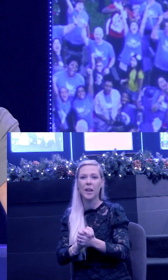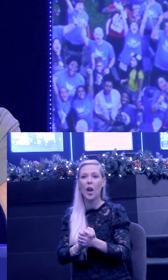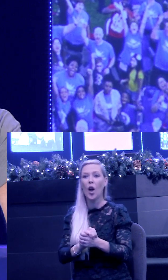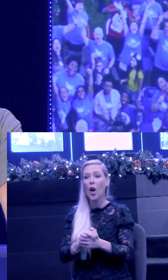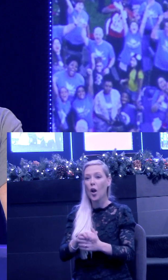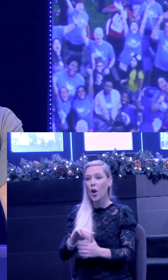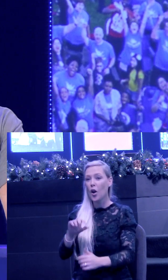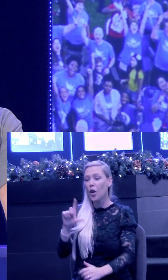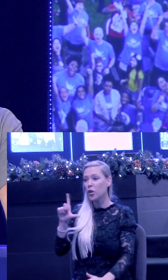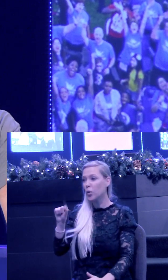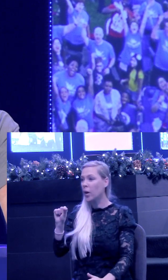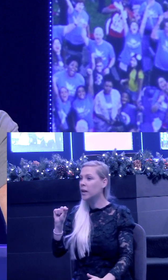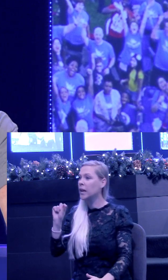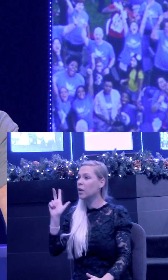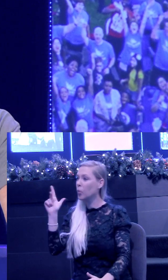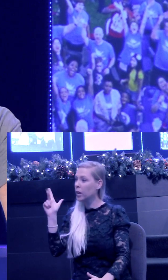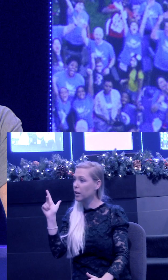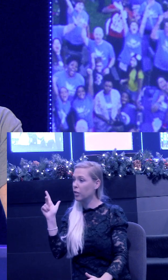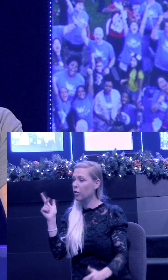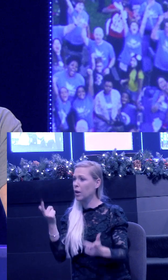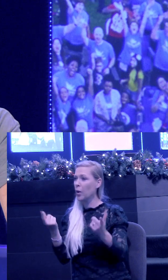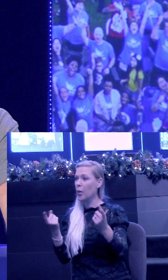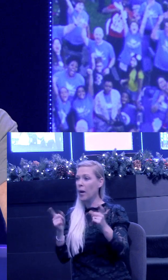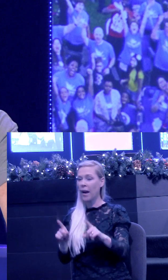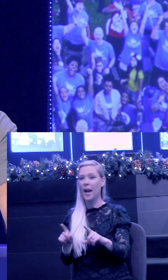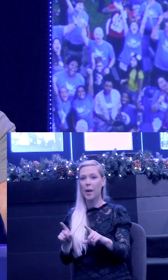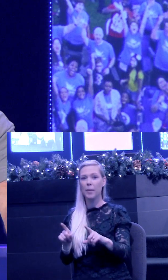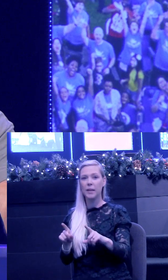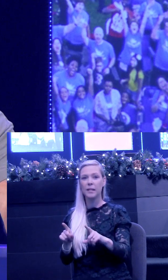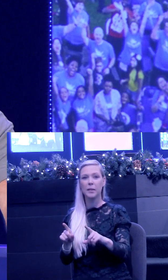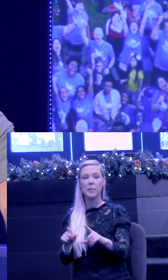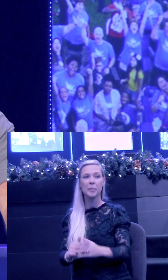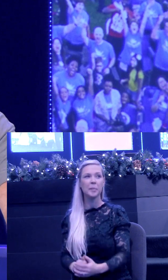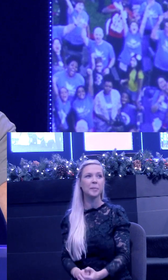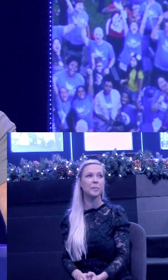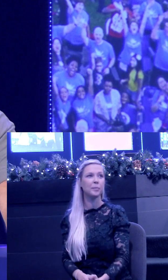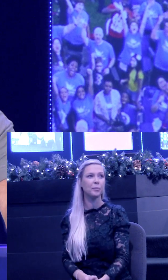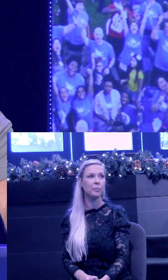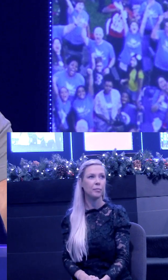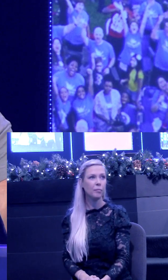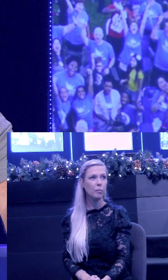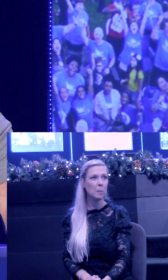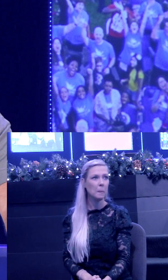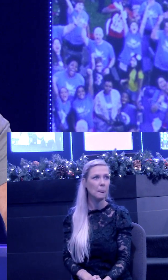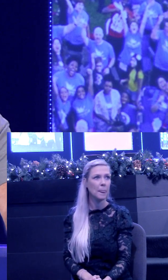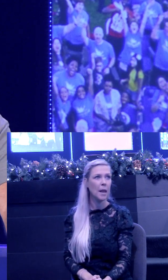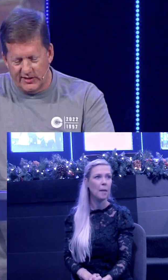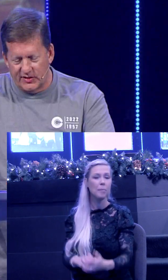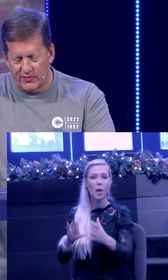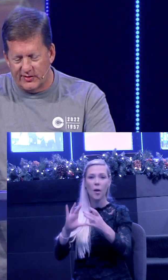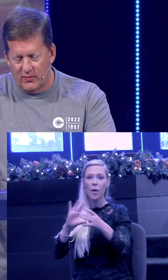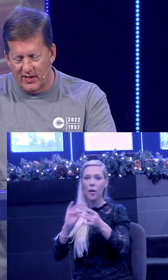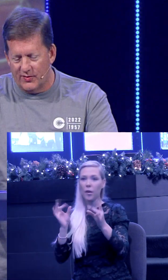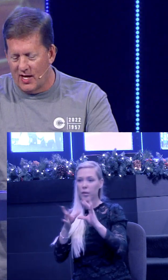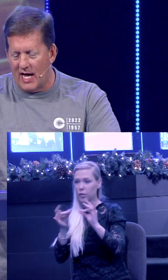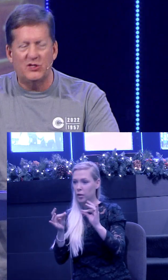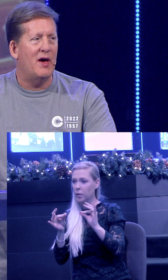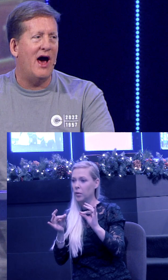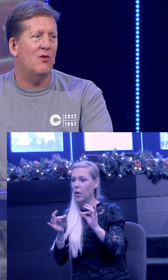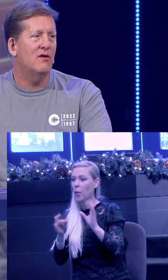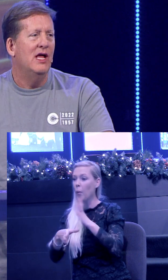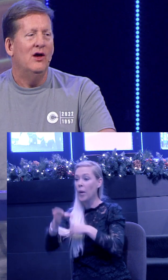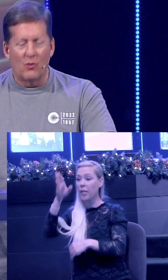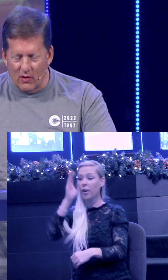2023, I'm kind of landing back on a verse of scripture that was directed for us as the church, Ephesians 3:20, with